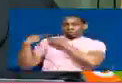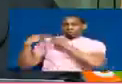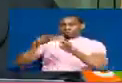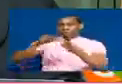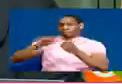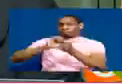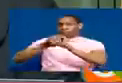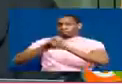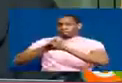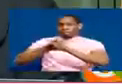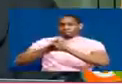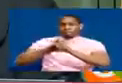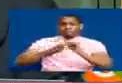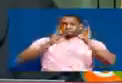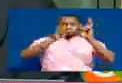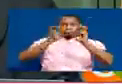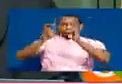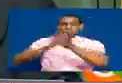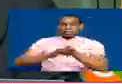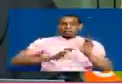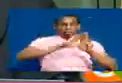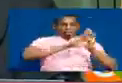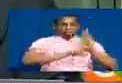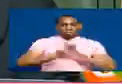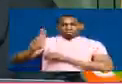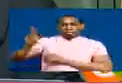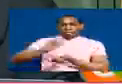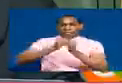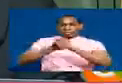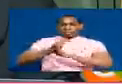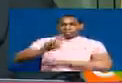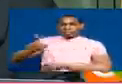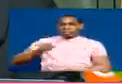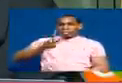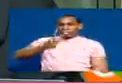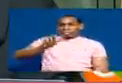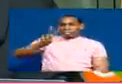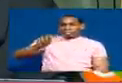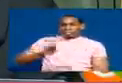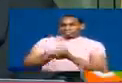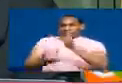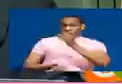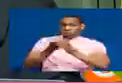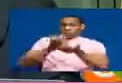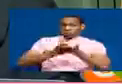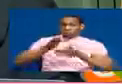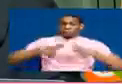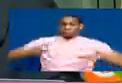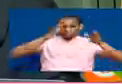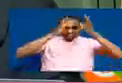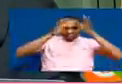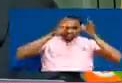mandate, change the contents of the Constitution of Kenya Amendment Bill 2020 initiated through a